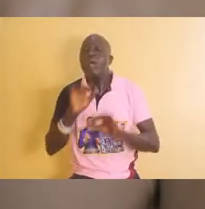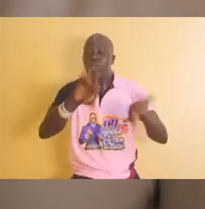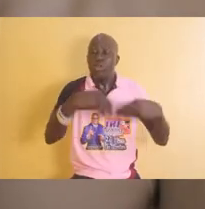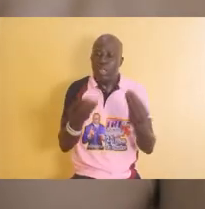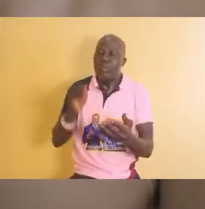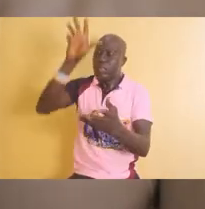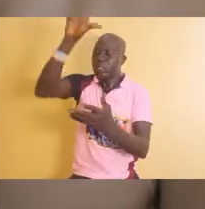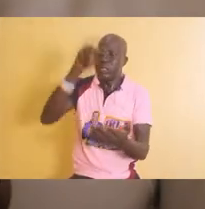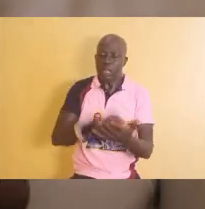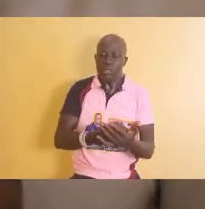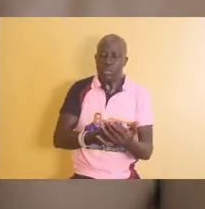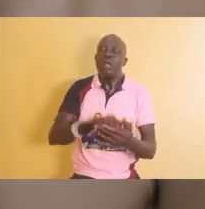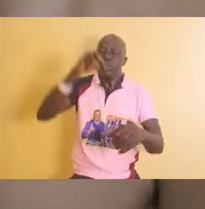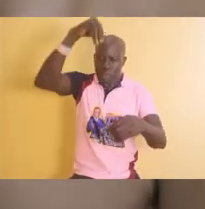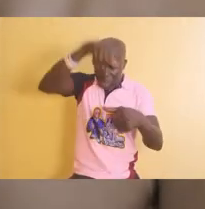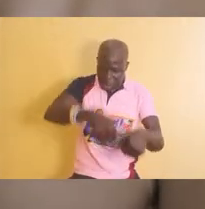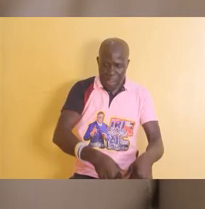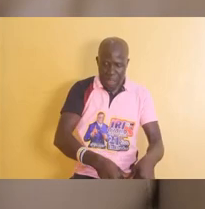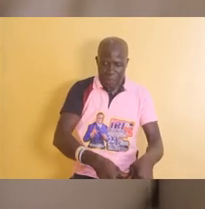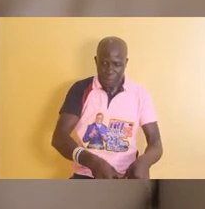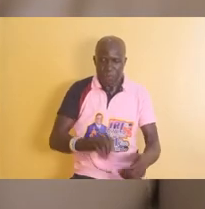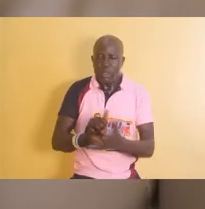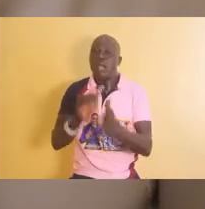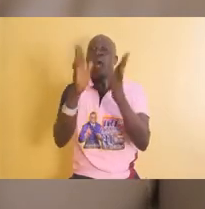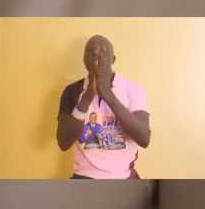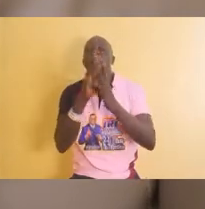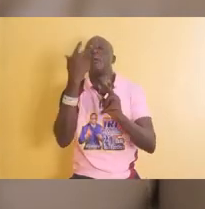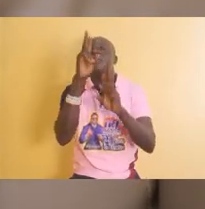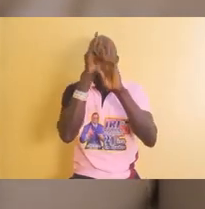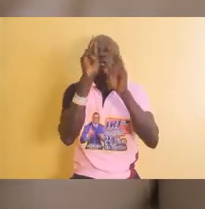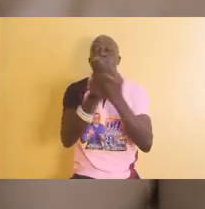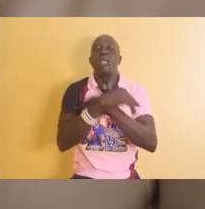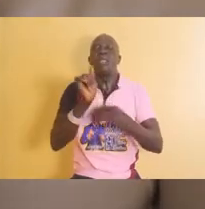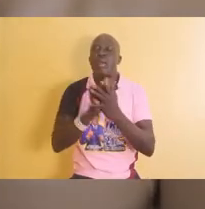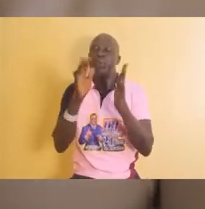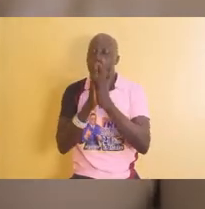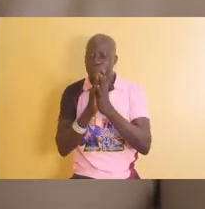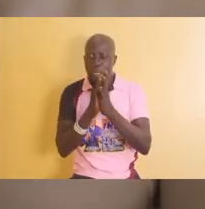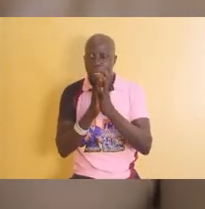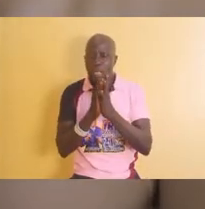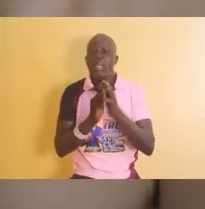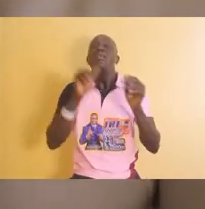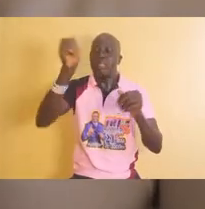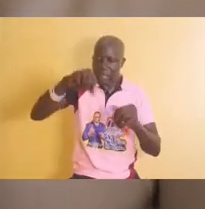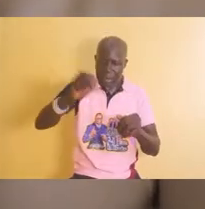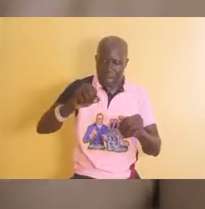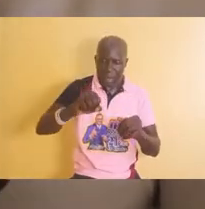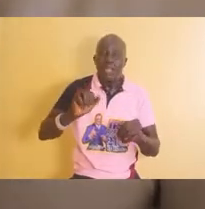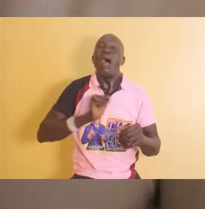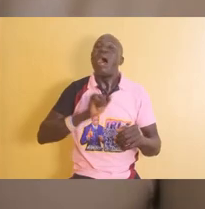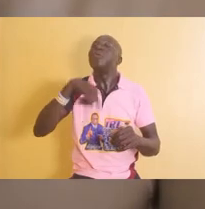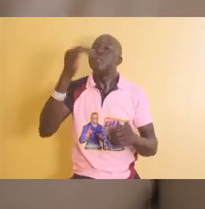3,000, we use 3,000, I feel sealed, of this 30 days, that you are fasted, baby,